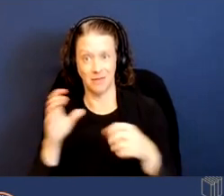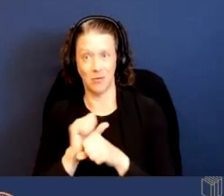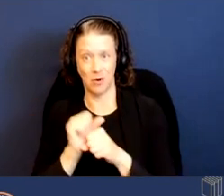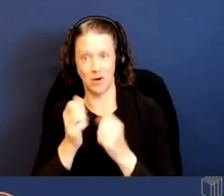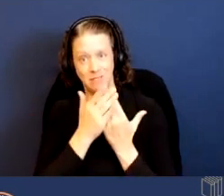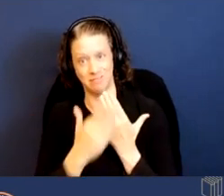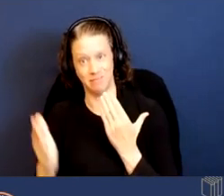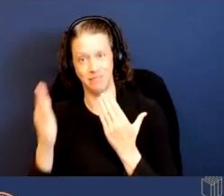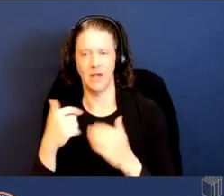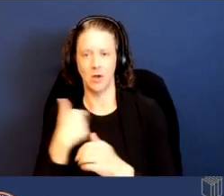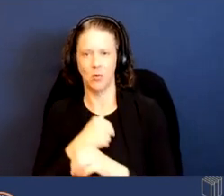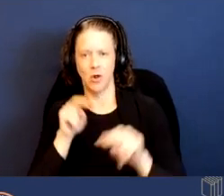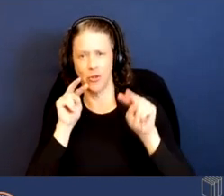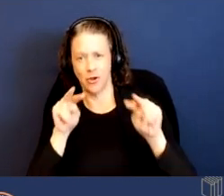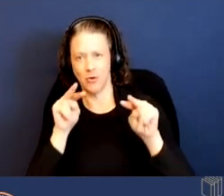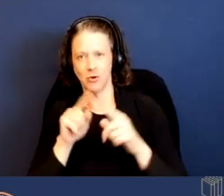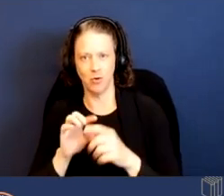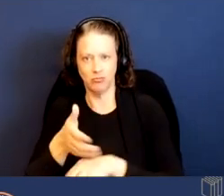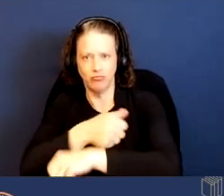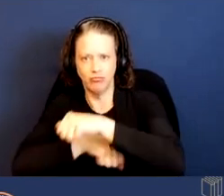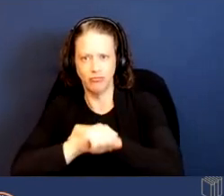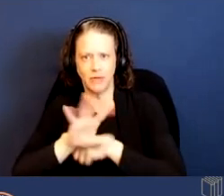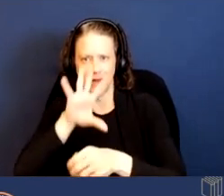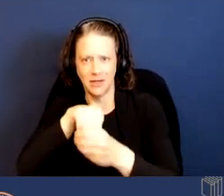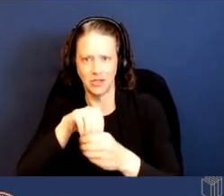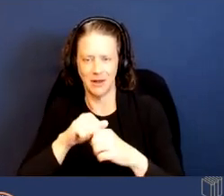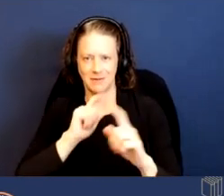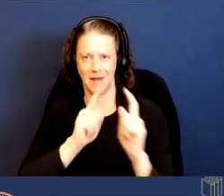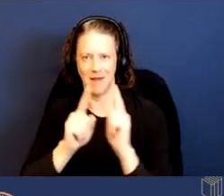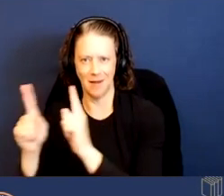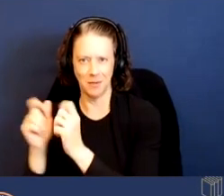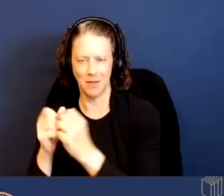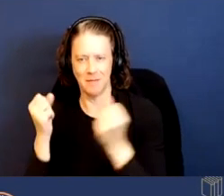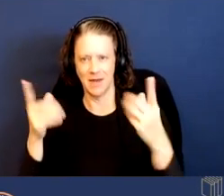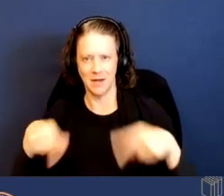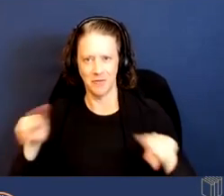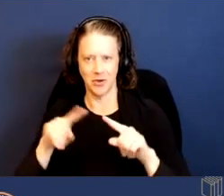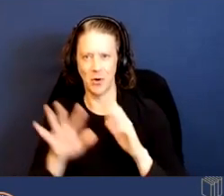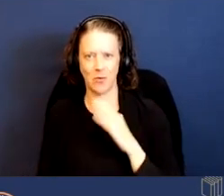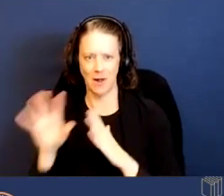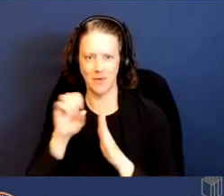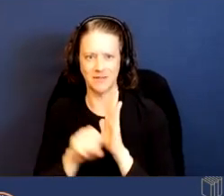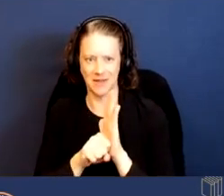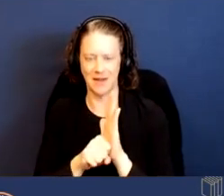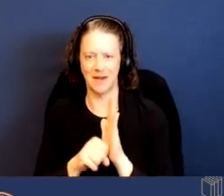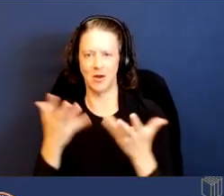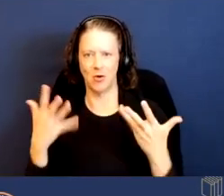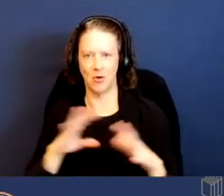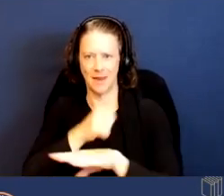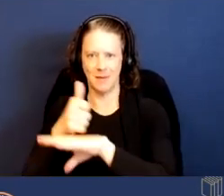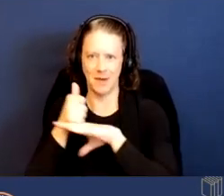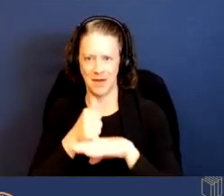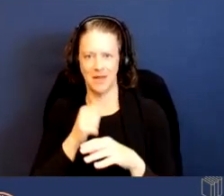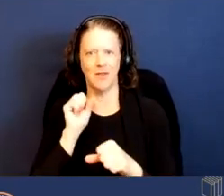think, we're really looking forward to engaging and dialoguing with many of you across the state that are already implementing some of the work,